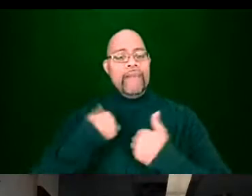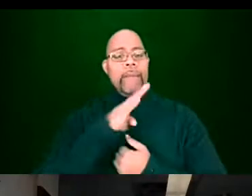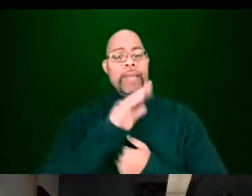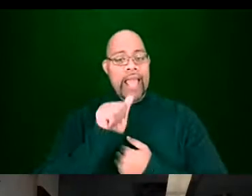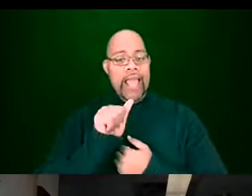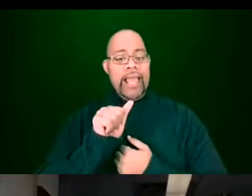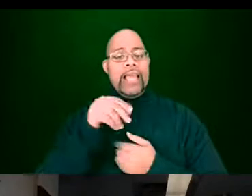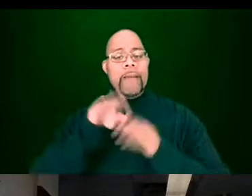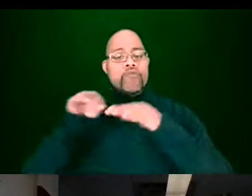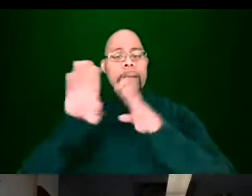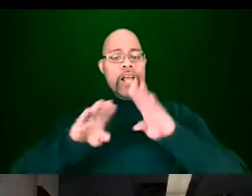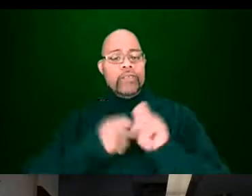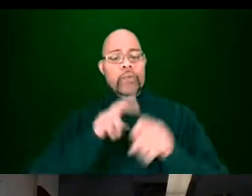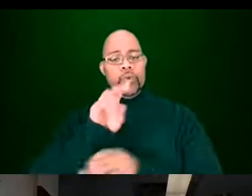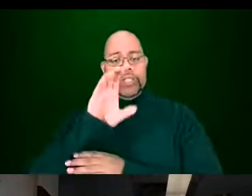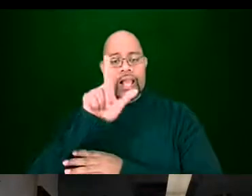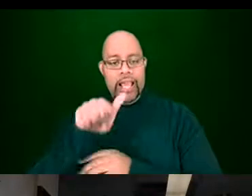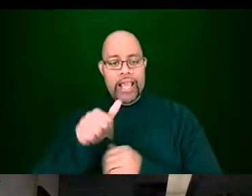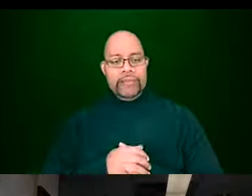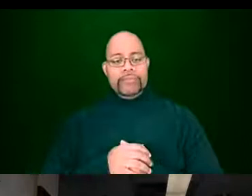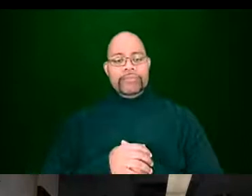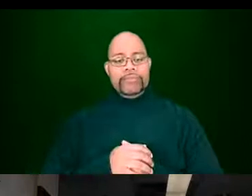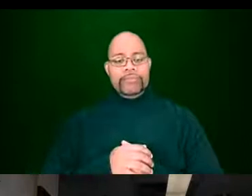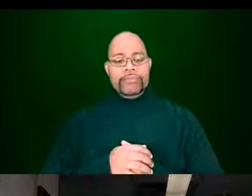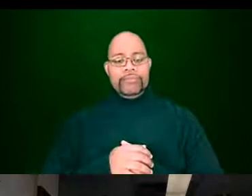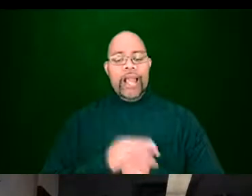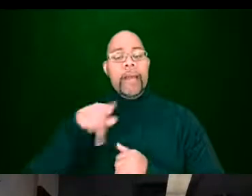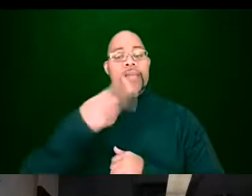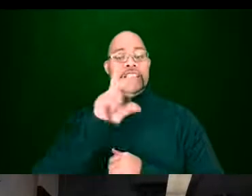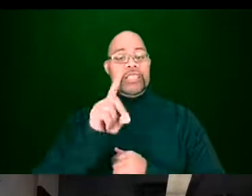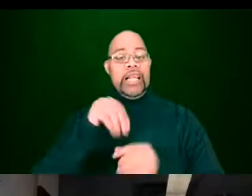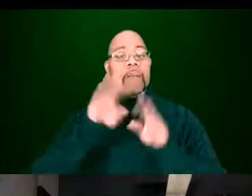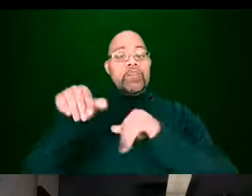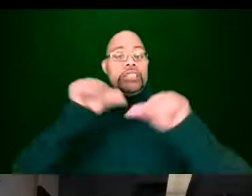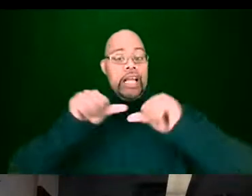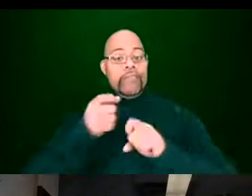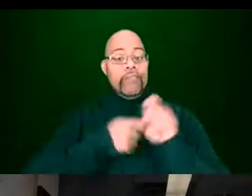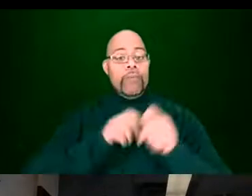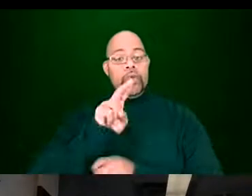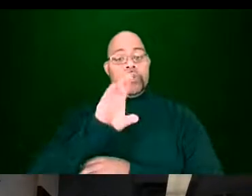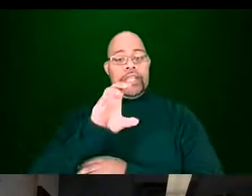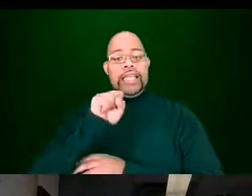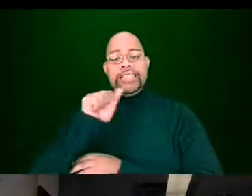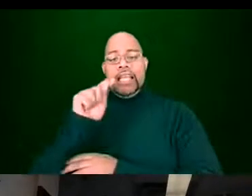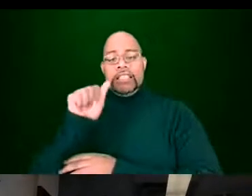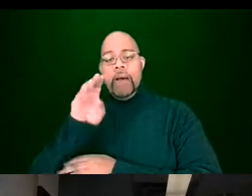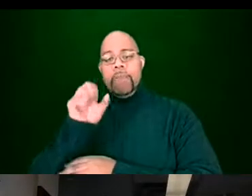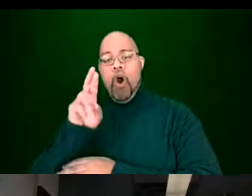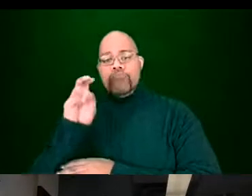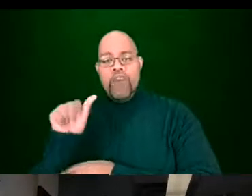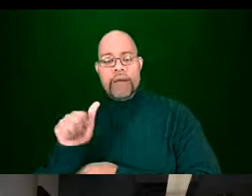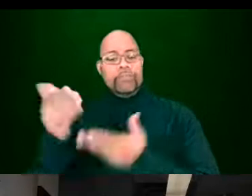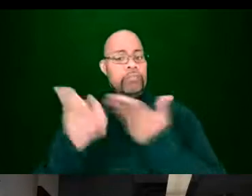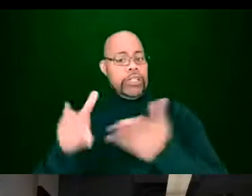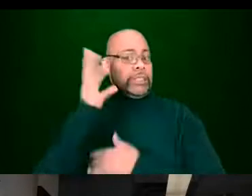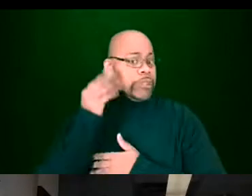in marine biology from UCLA, and a PhD in marine science from UC Santa Barbara. She brings her